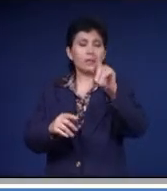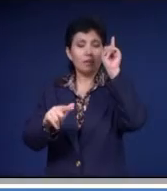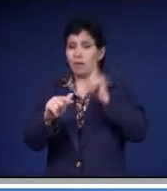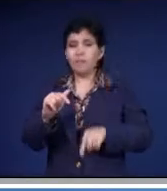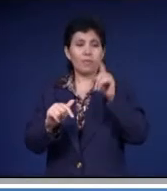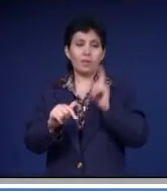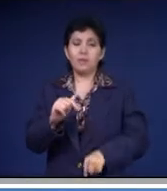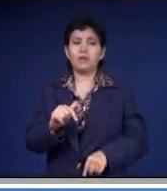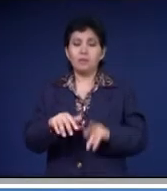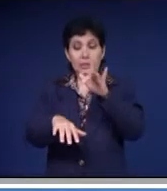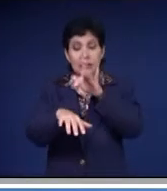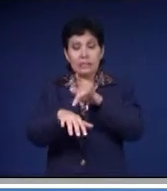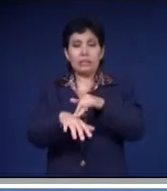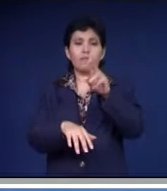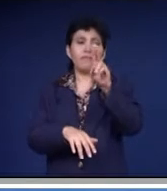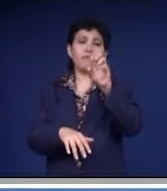APA.